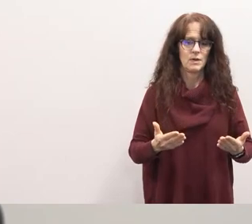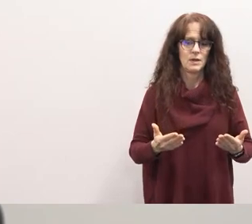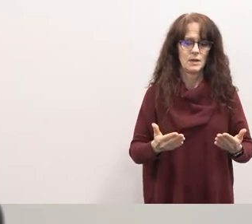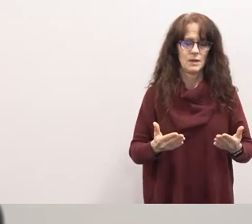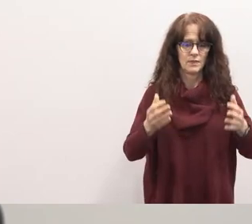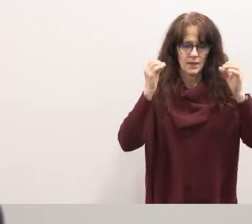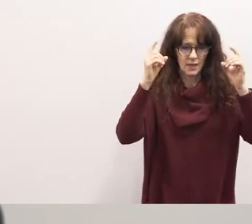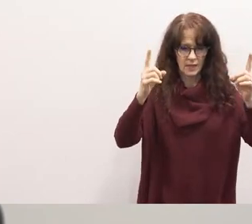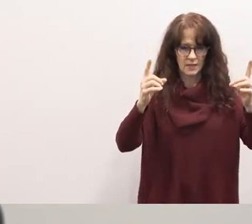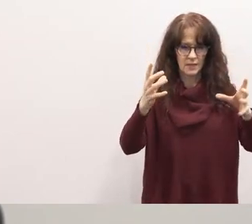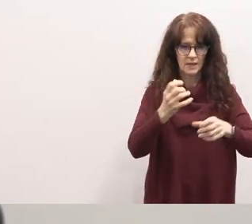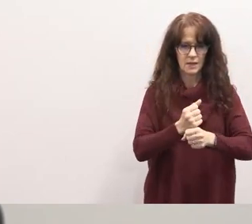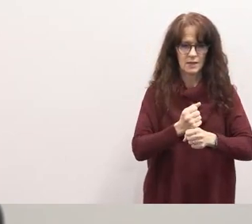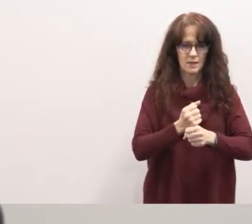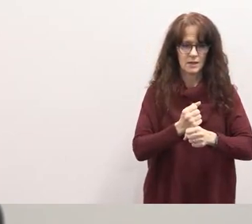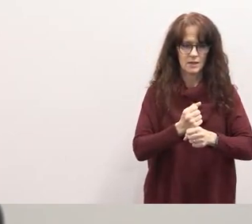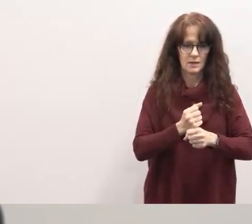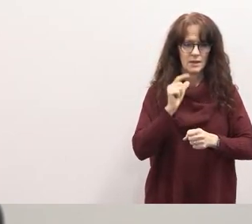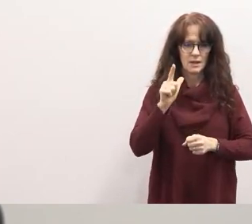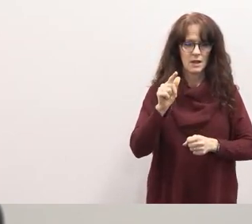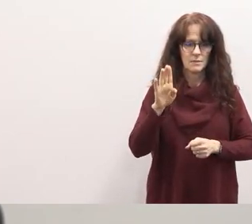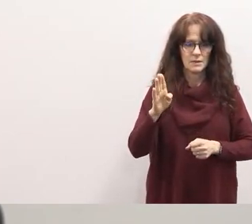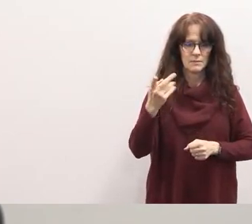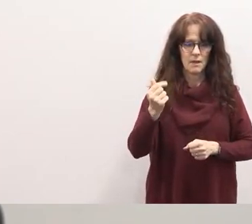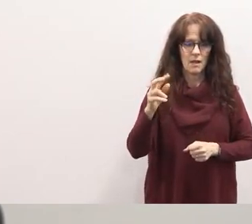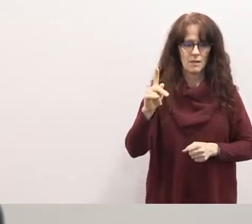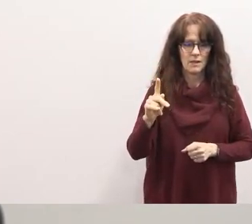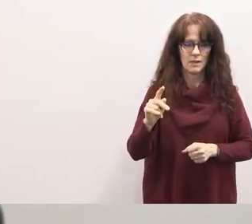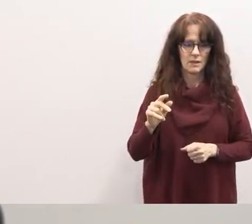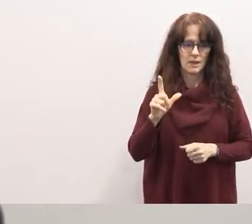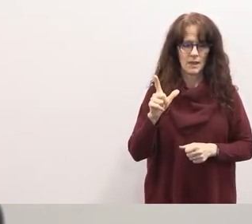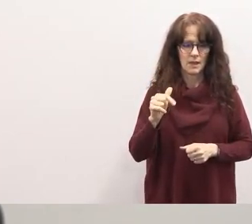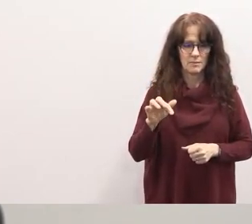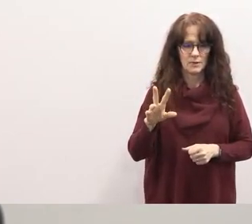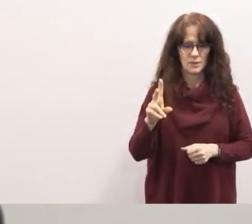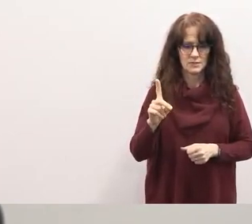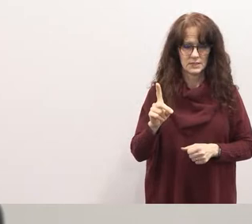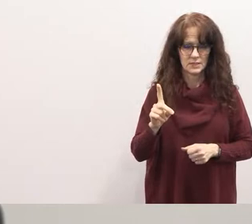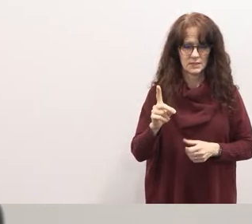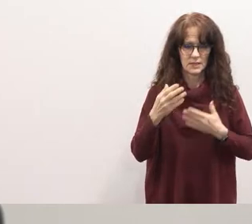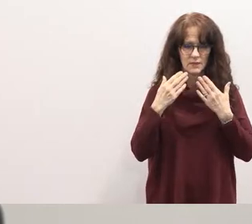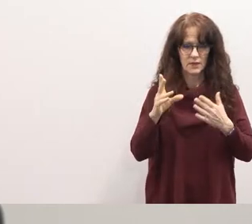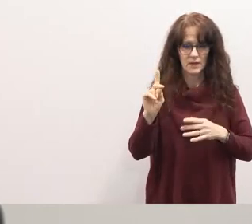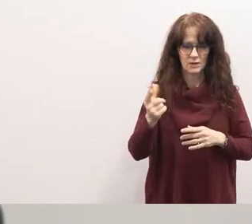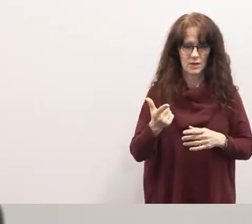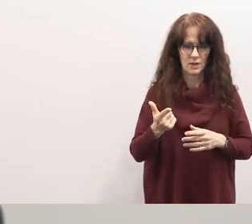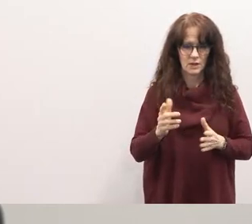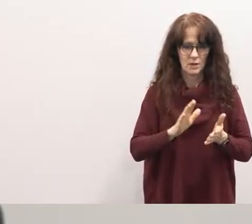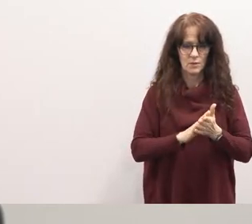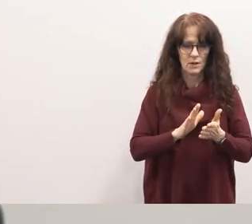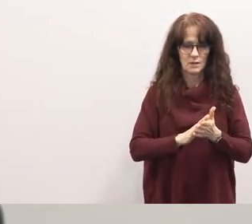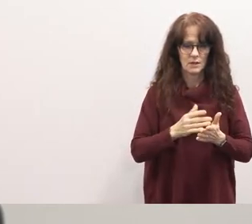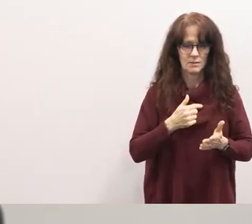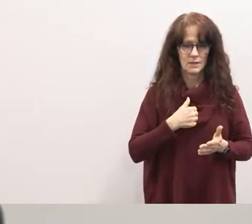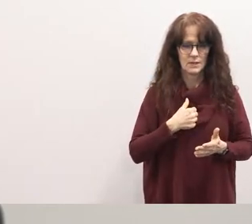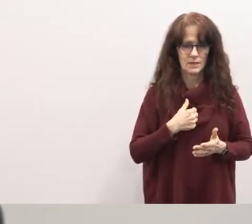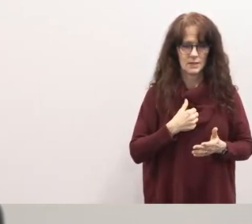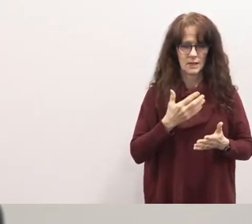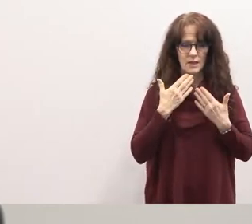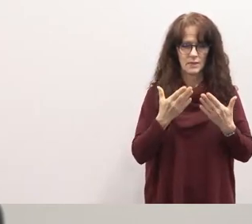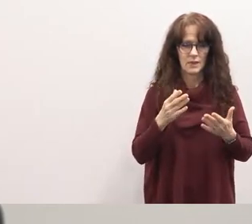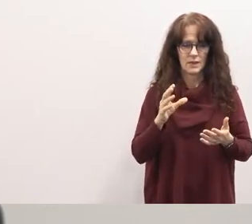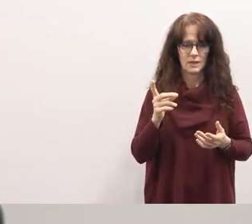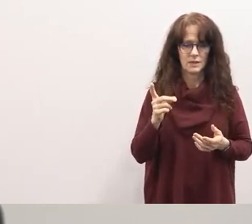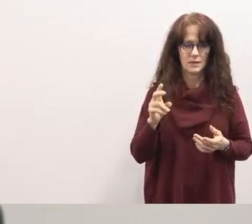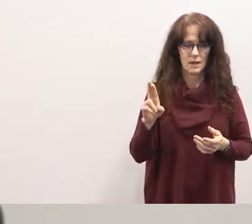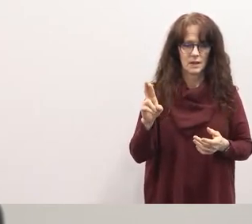the education that I received at Long Beach Poly and the Long Beach Unified School District. Thank you, Doug, for recognizing me. Thank you, Dr.